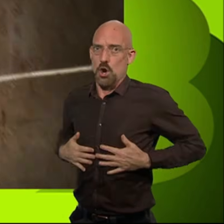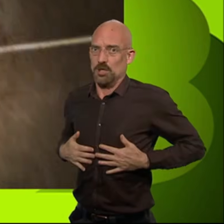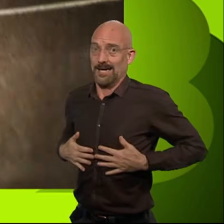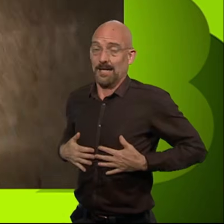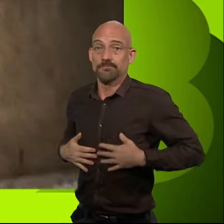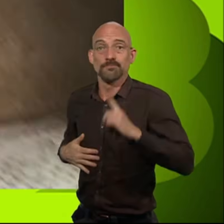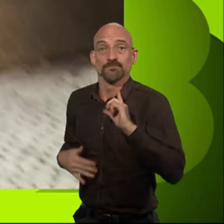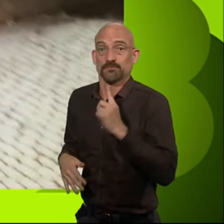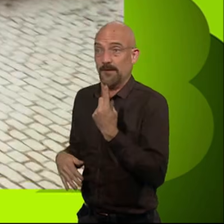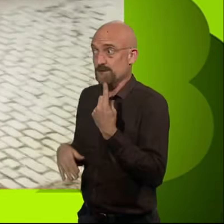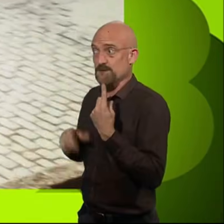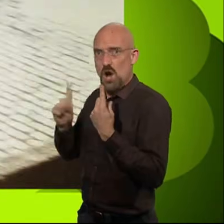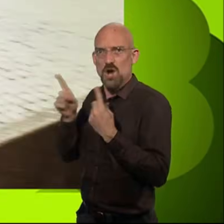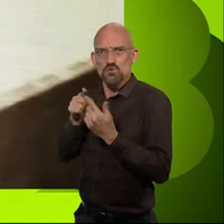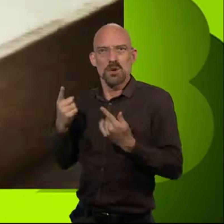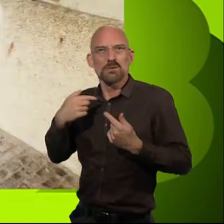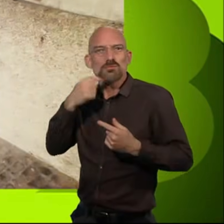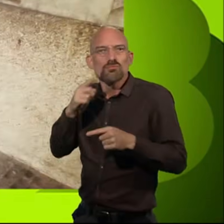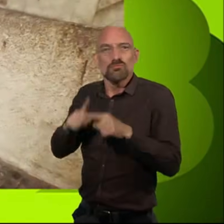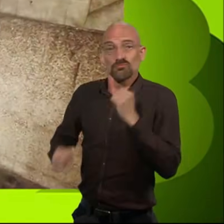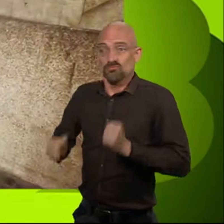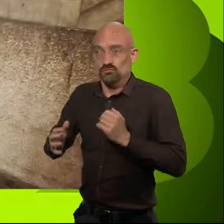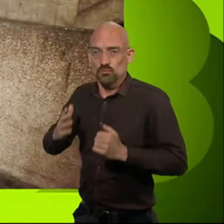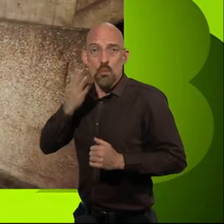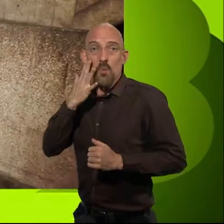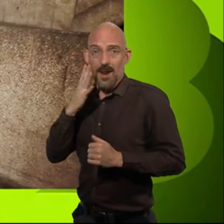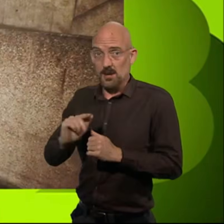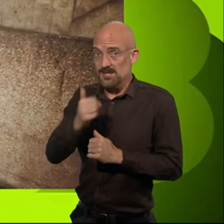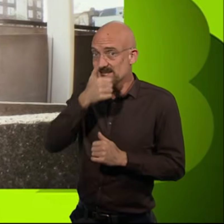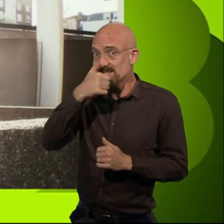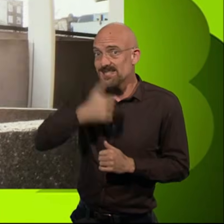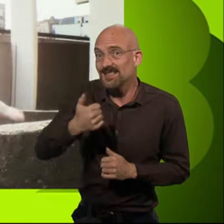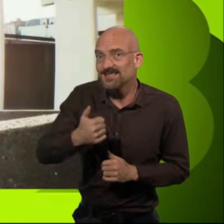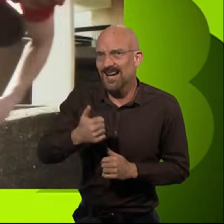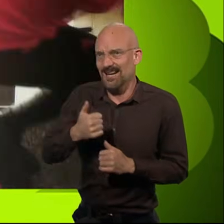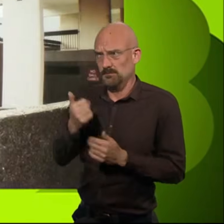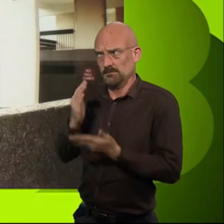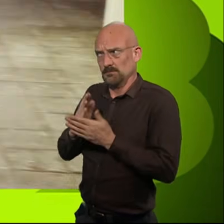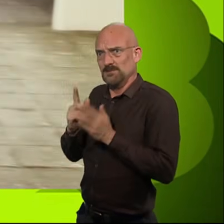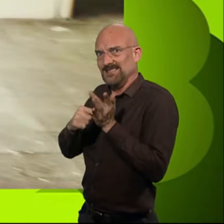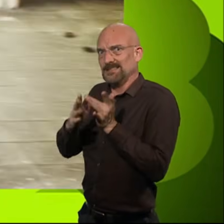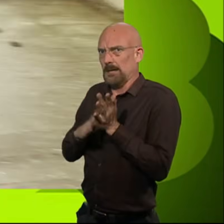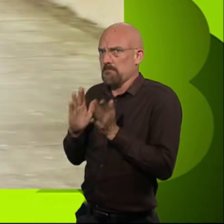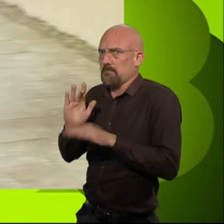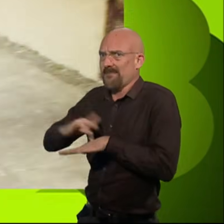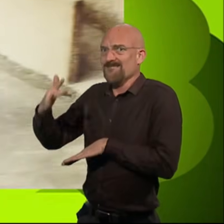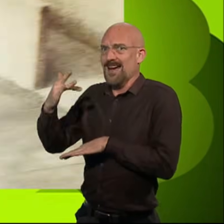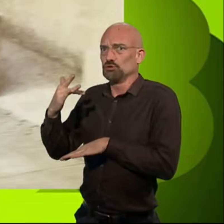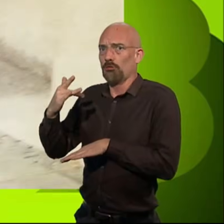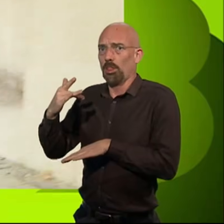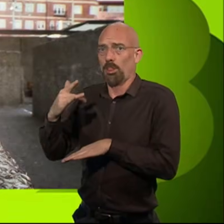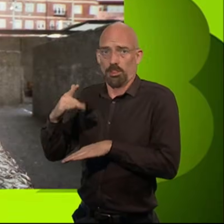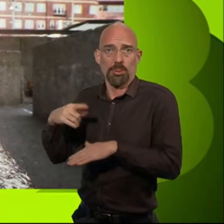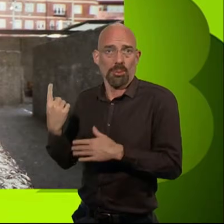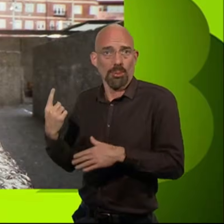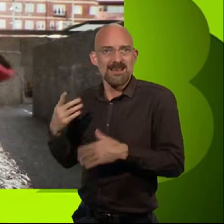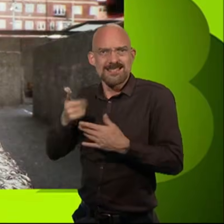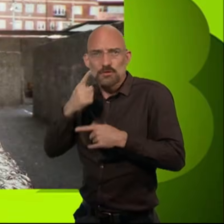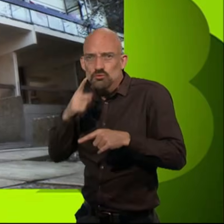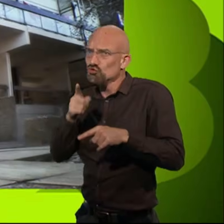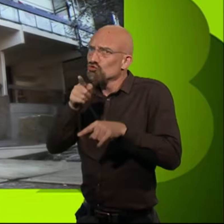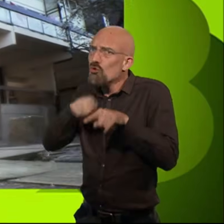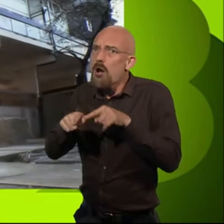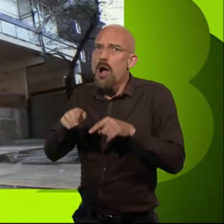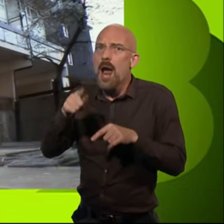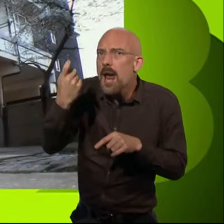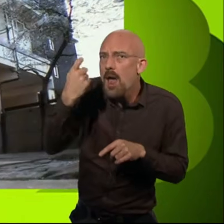Tim first started free running when he was 16 years old. Tim is a professional, so don't even think about trying this at home, or